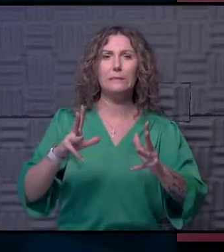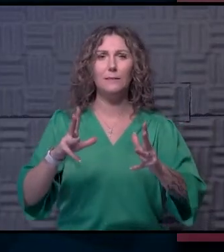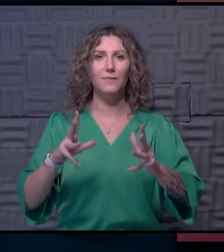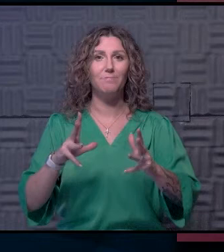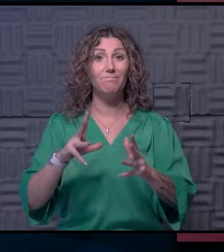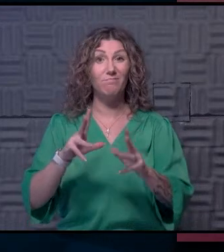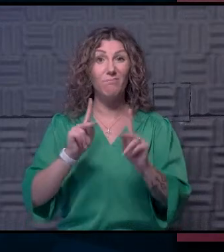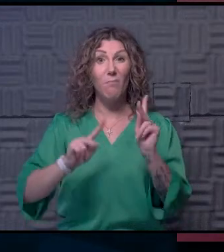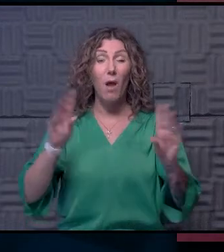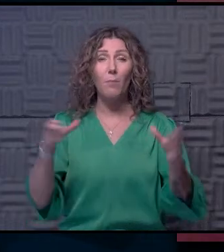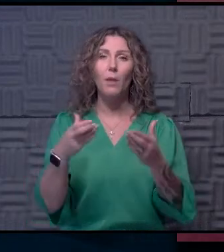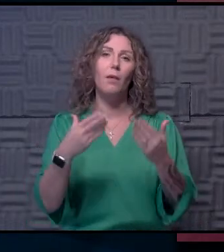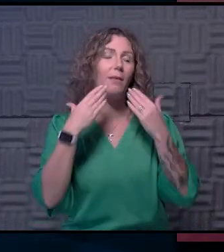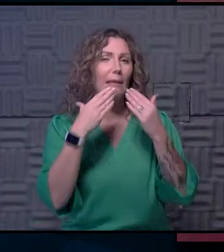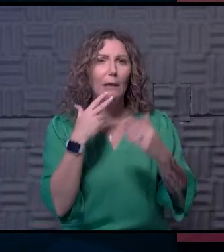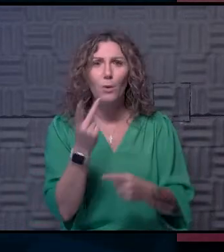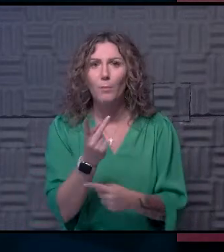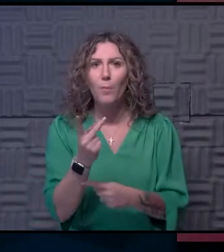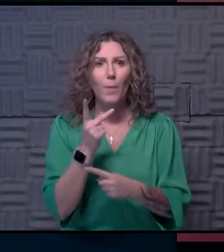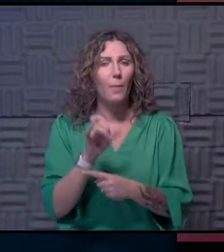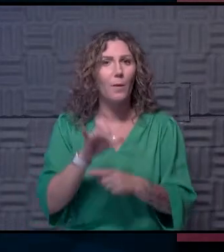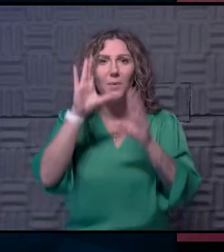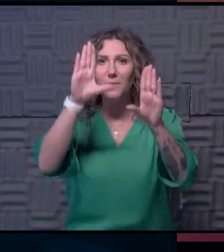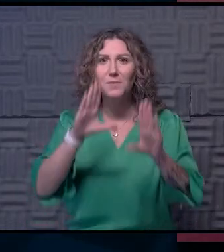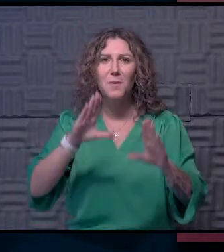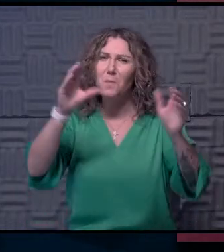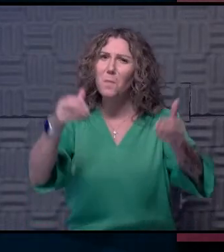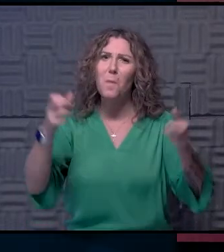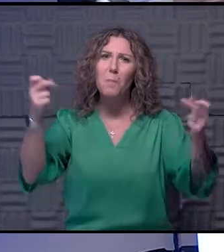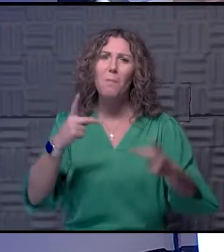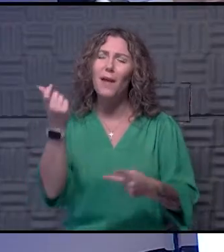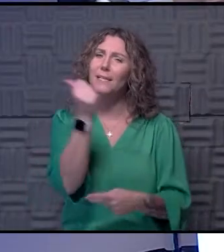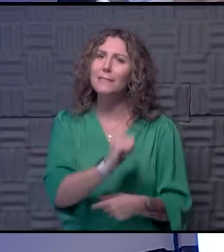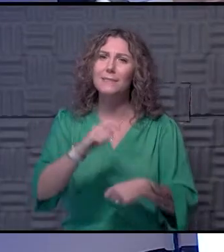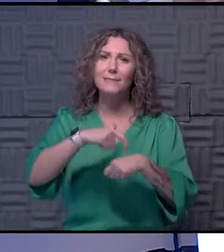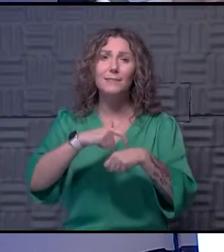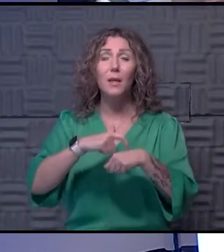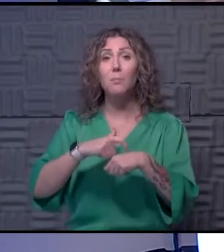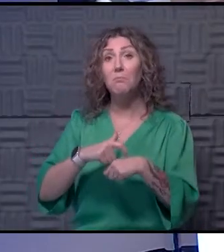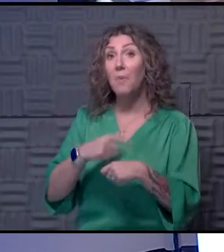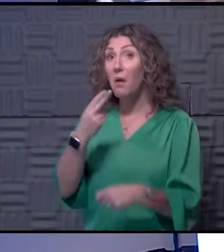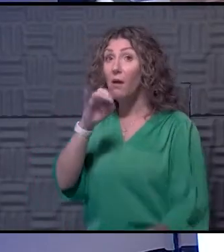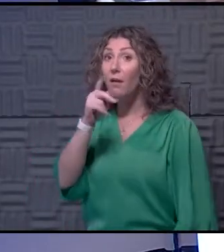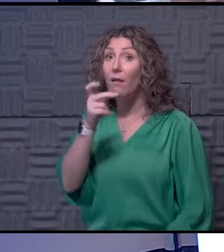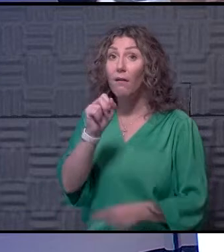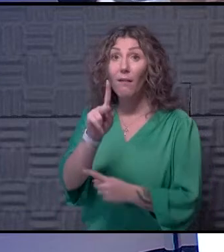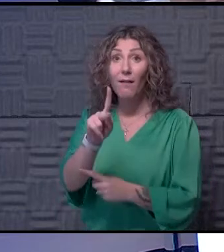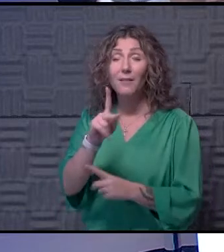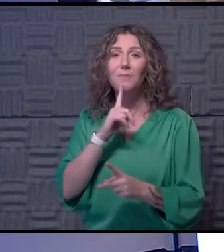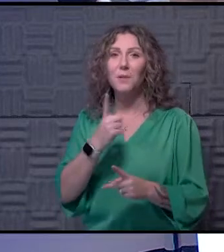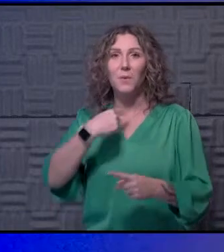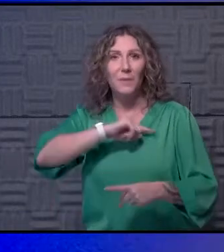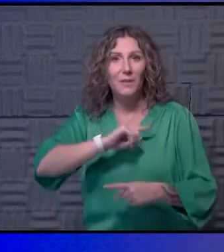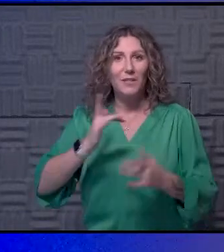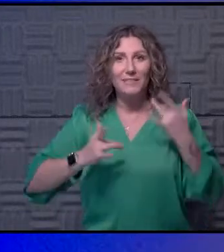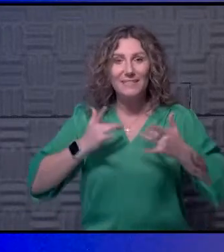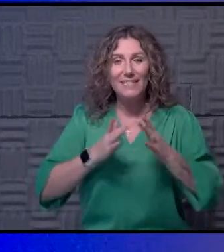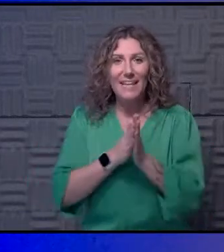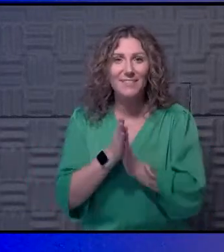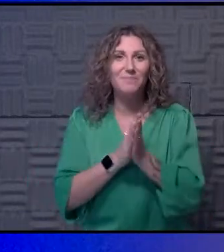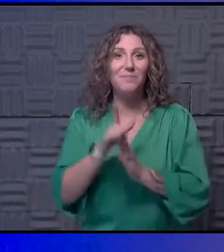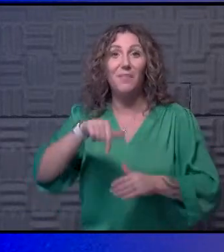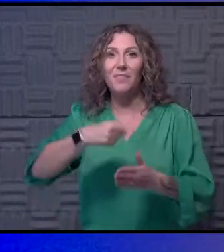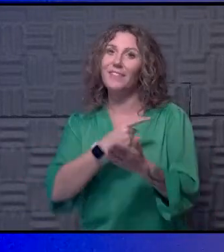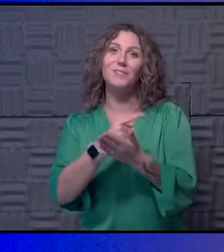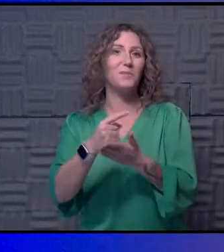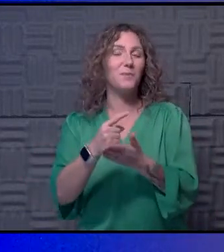Thank you. Thanks to you both, guys. That was great, and welcome back anytime. Hawk, final thought? Yeah, we're excited. This week should